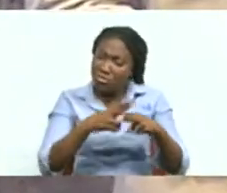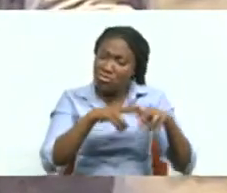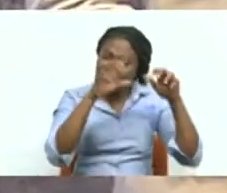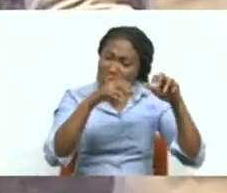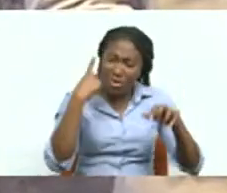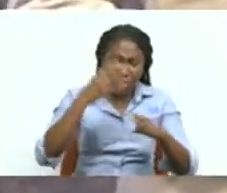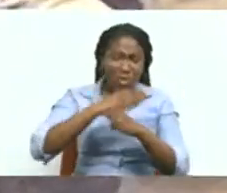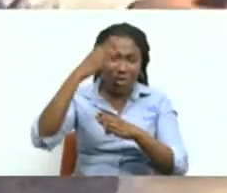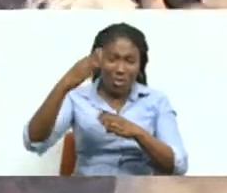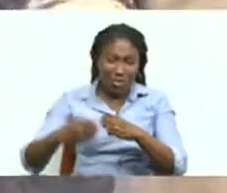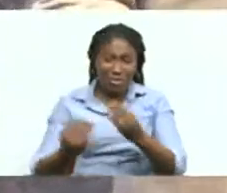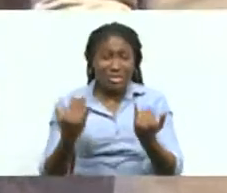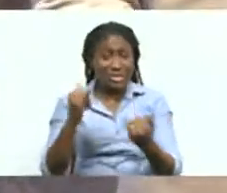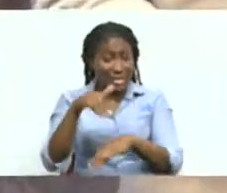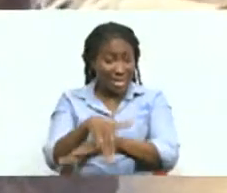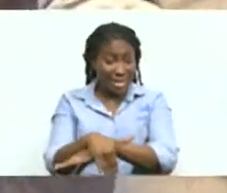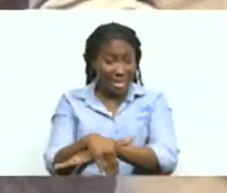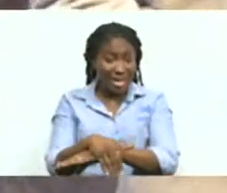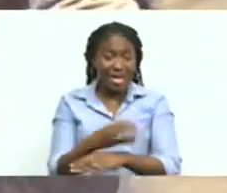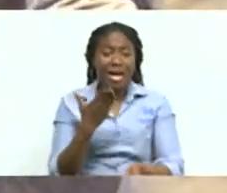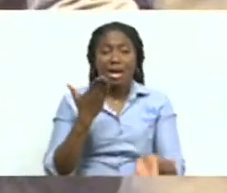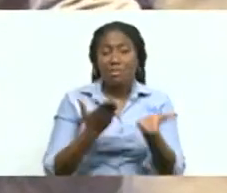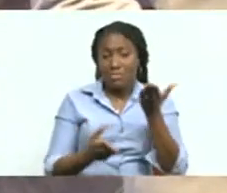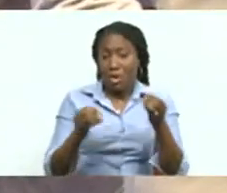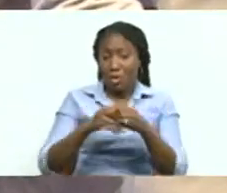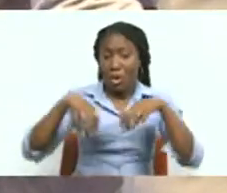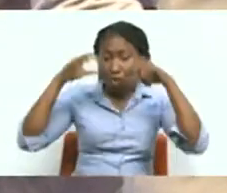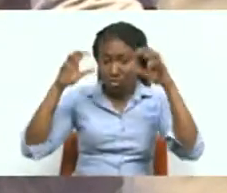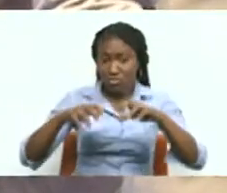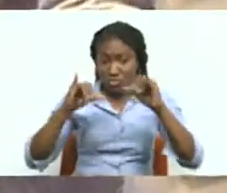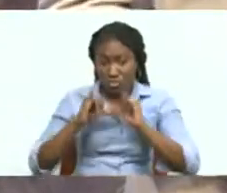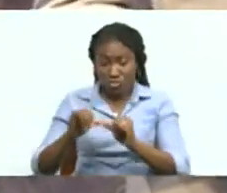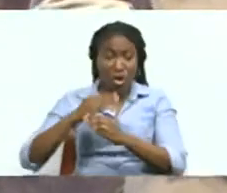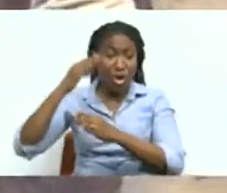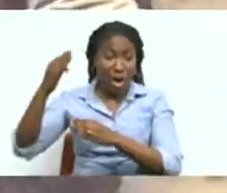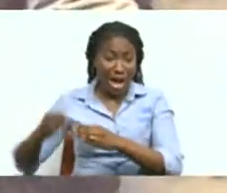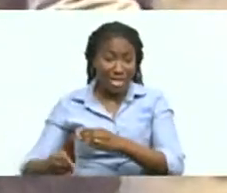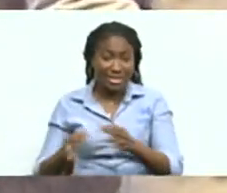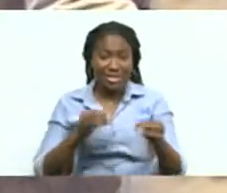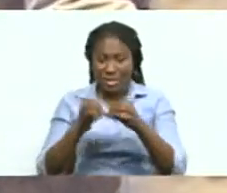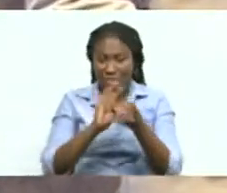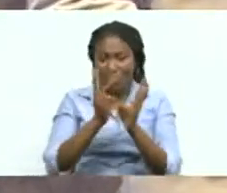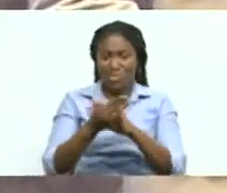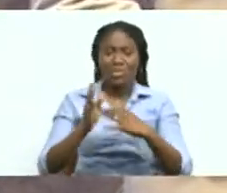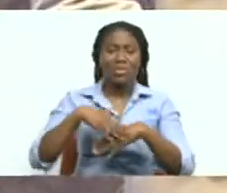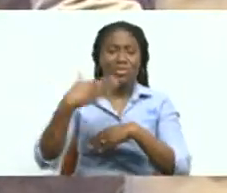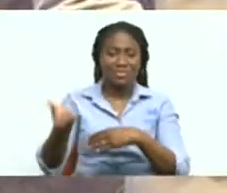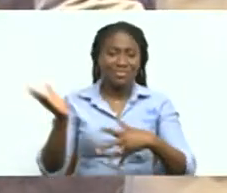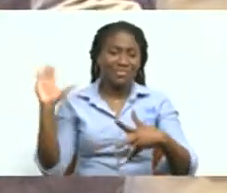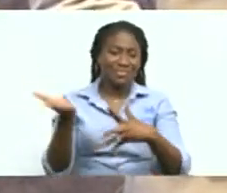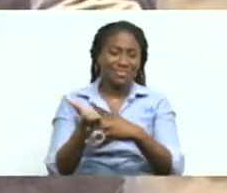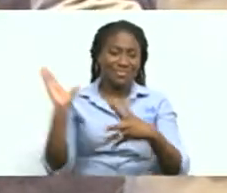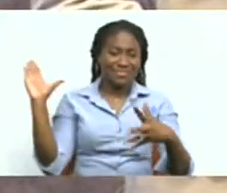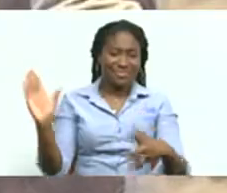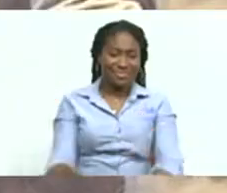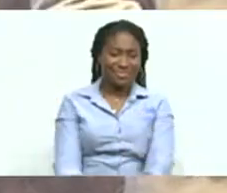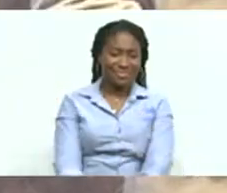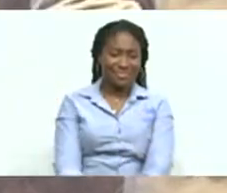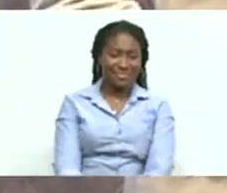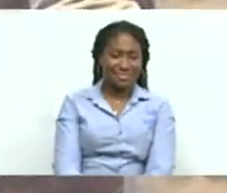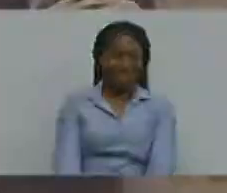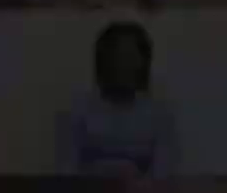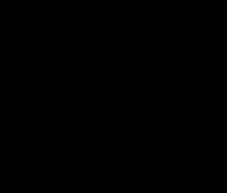into the overnight hours, with possibly more showers as we head into the weekend. I'll have the details on that and much more just after the break.